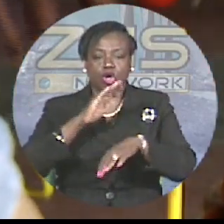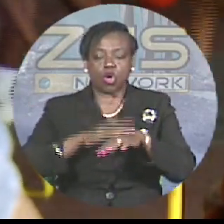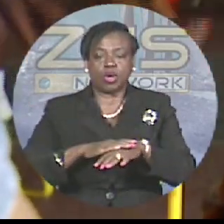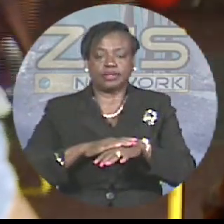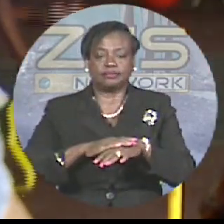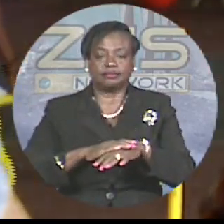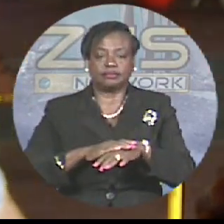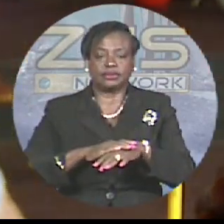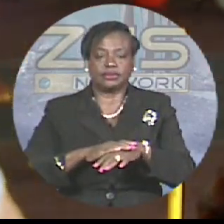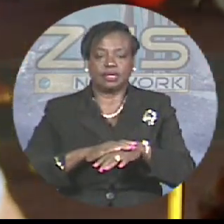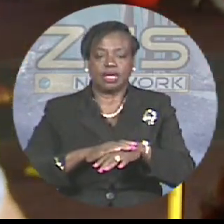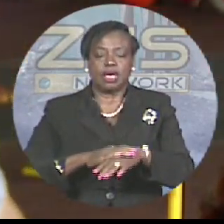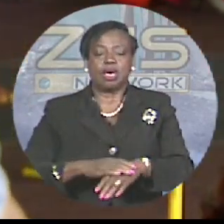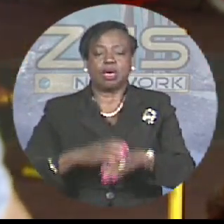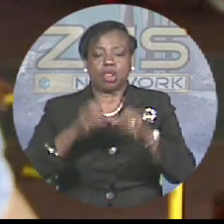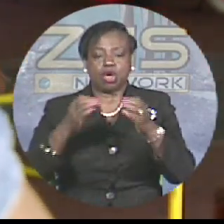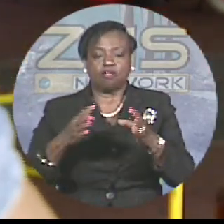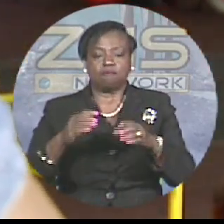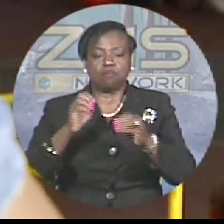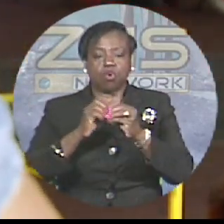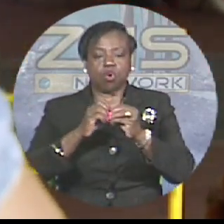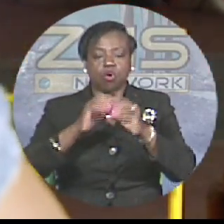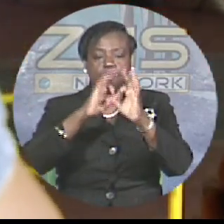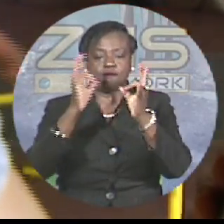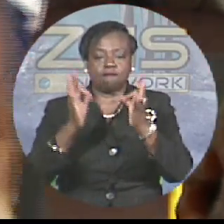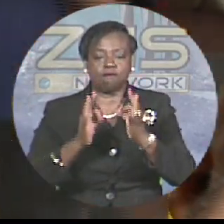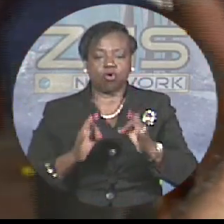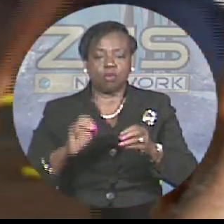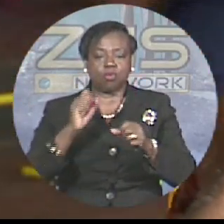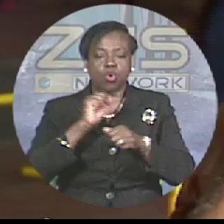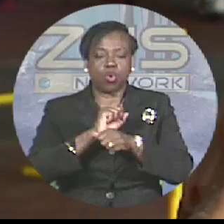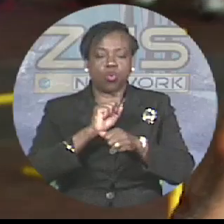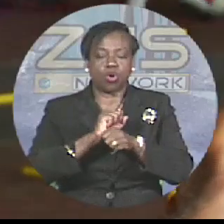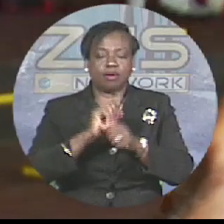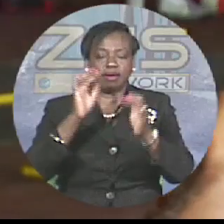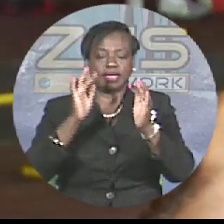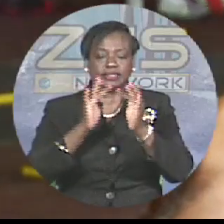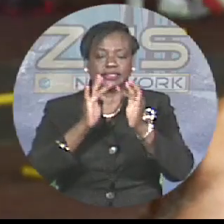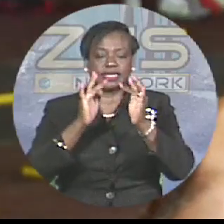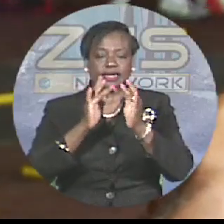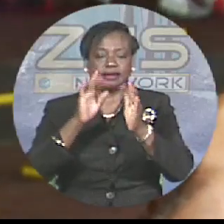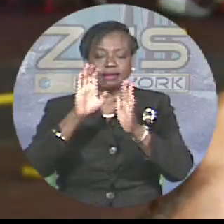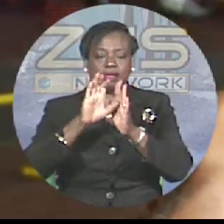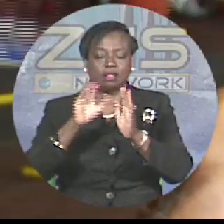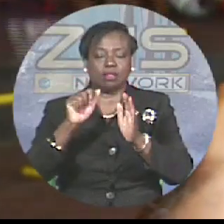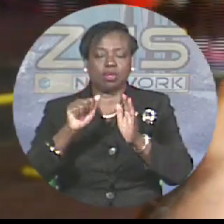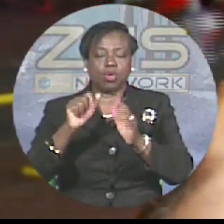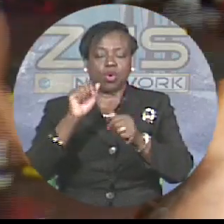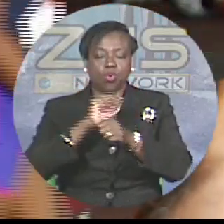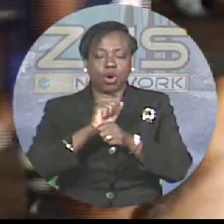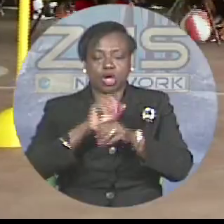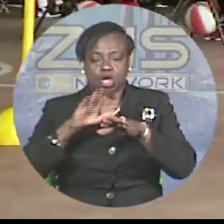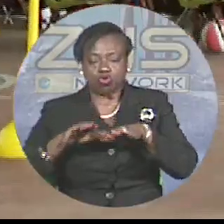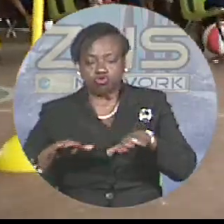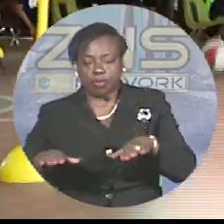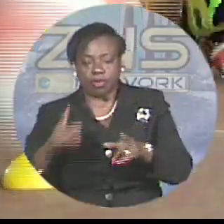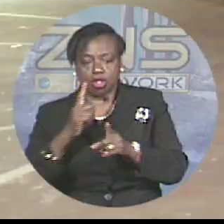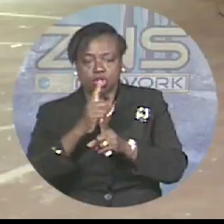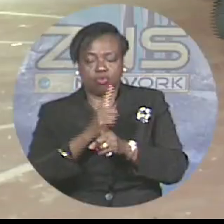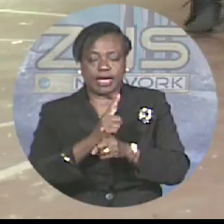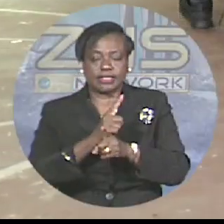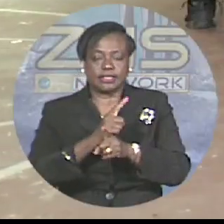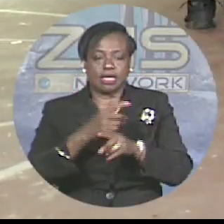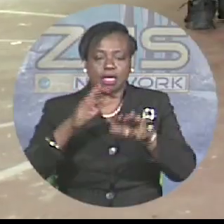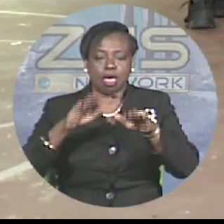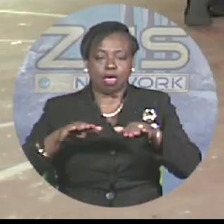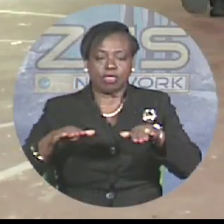more form work, technical work, learning how to dribble properly, ball control. Of course, most